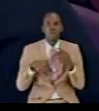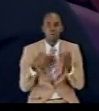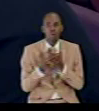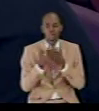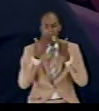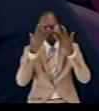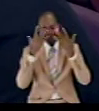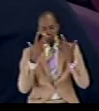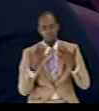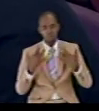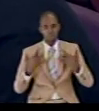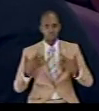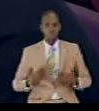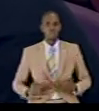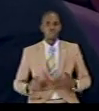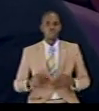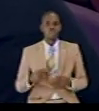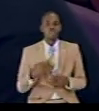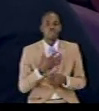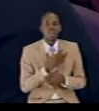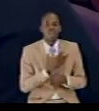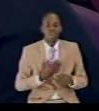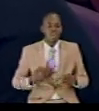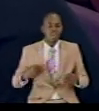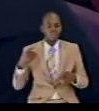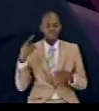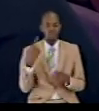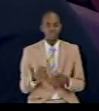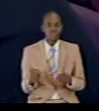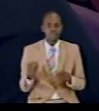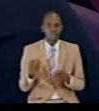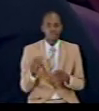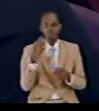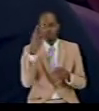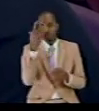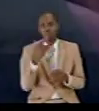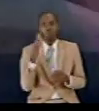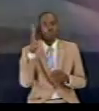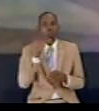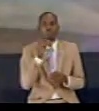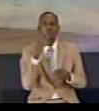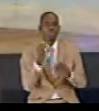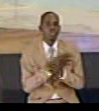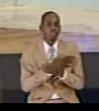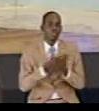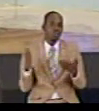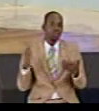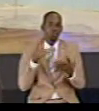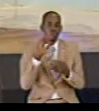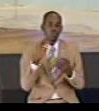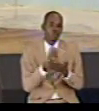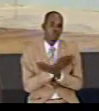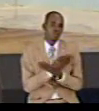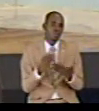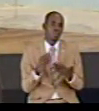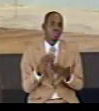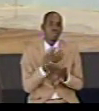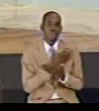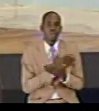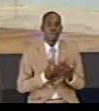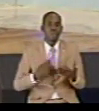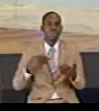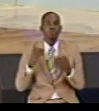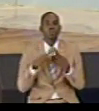the world will not take the song out of your mouth in Jesus' name. And to praise, the Lord